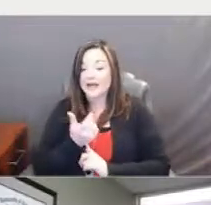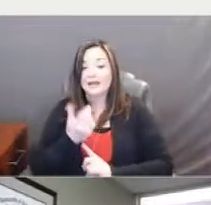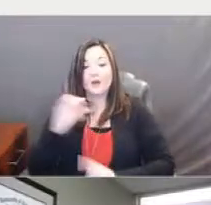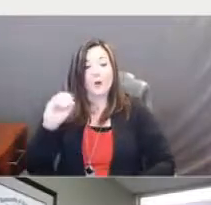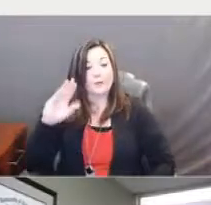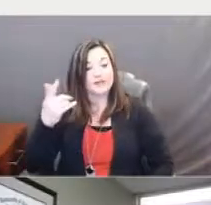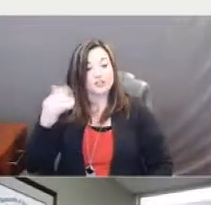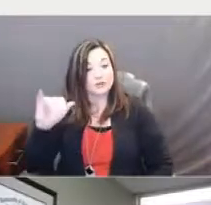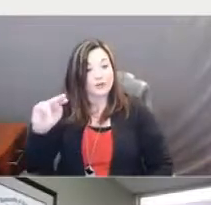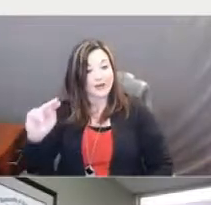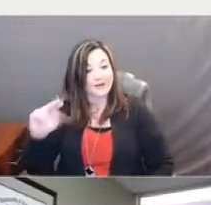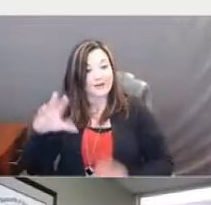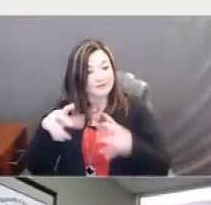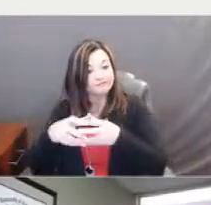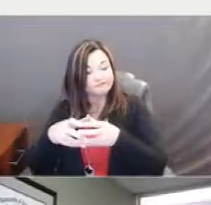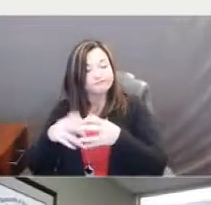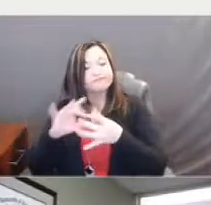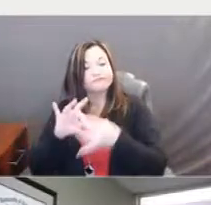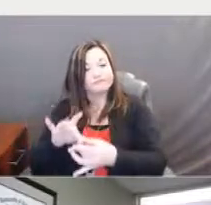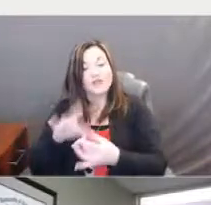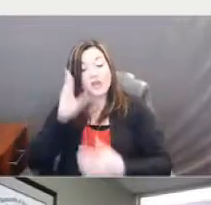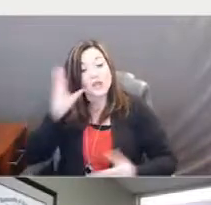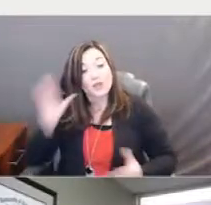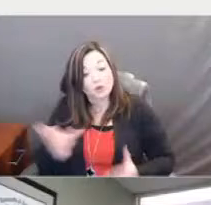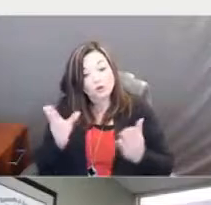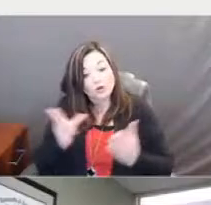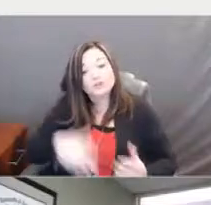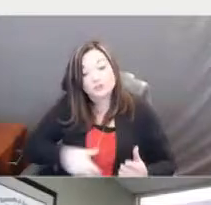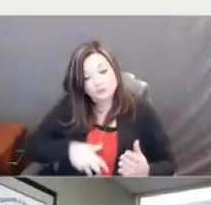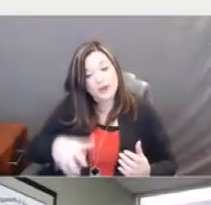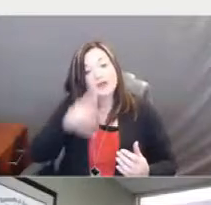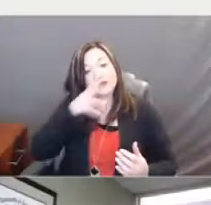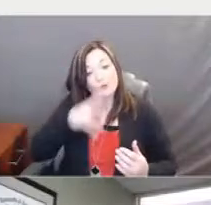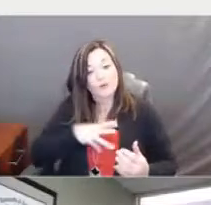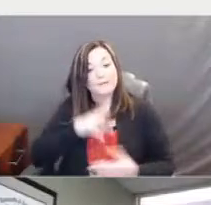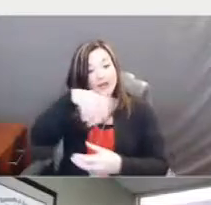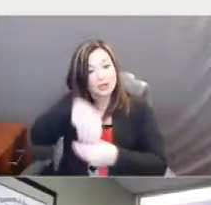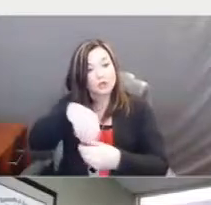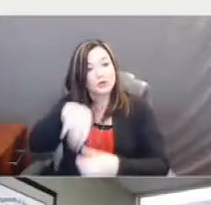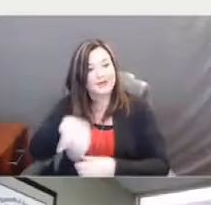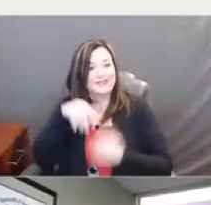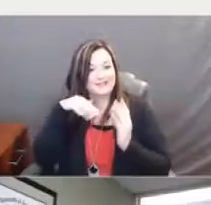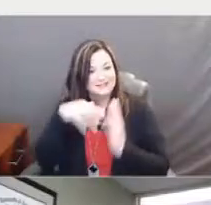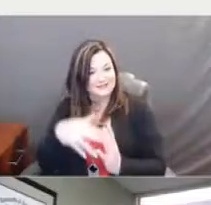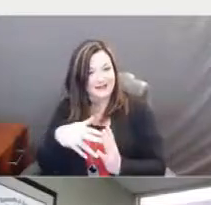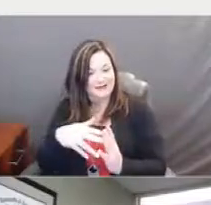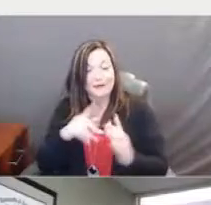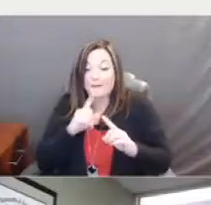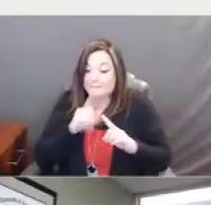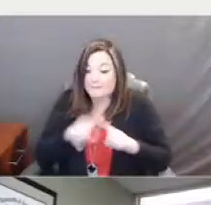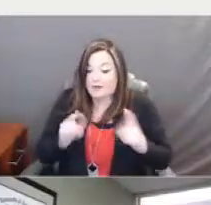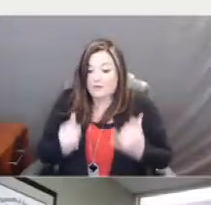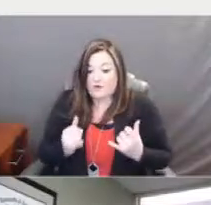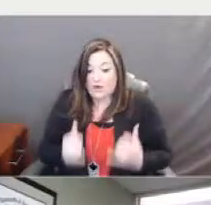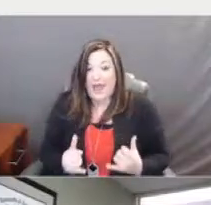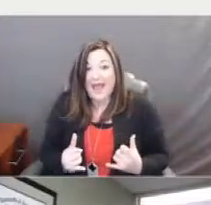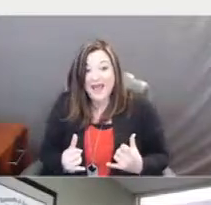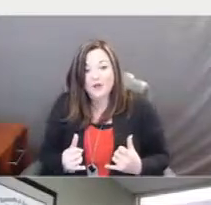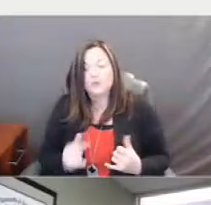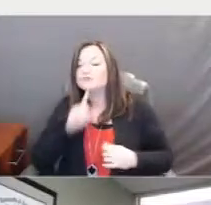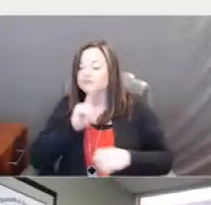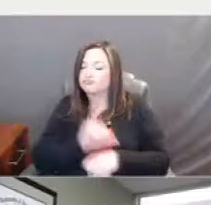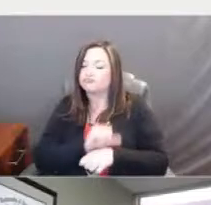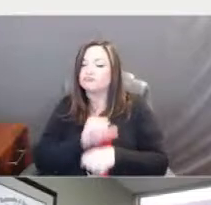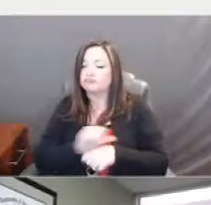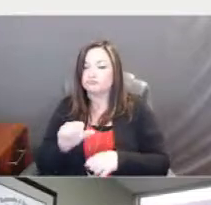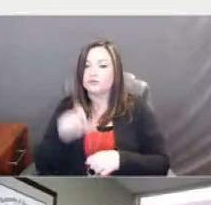Gynecologists, encourages in the future that pregnant women do be included in the studies. But in the present time, it is certainly something that